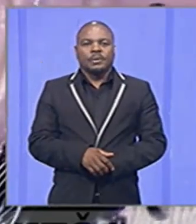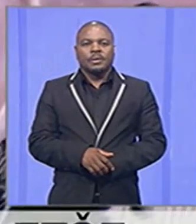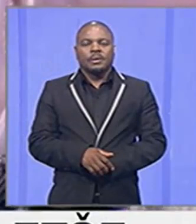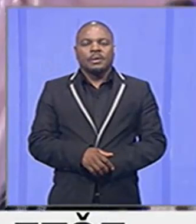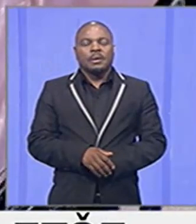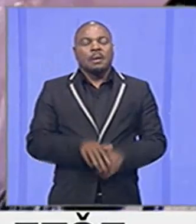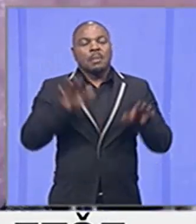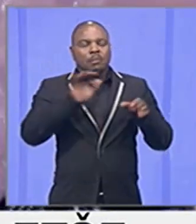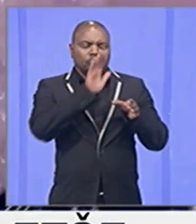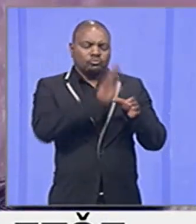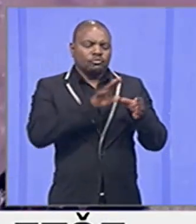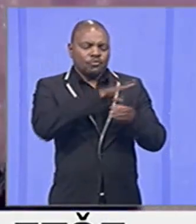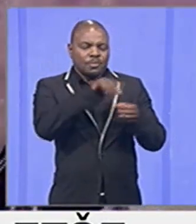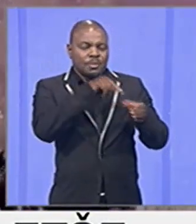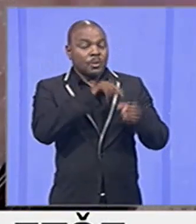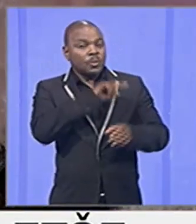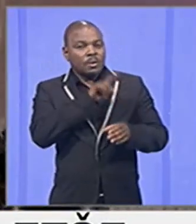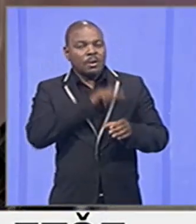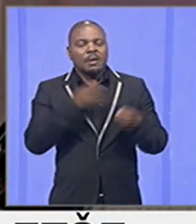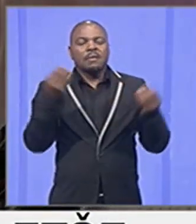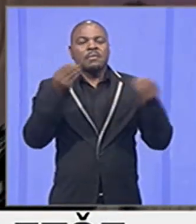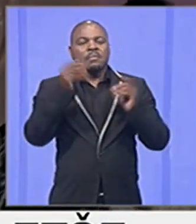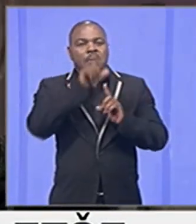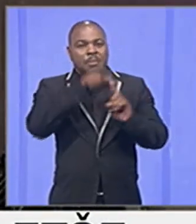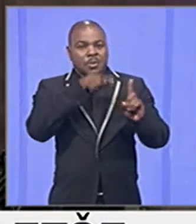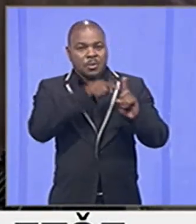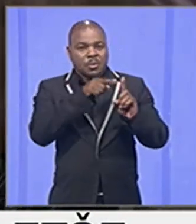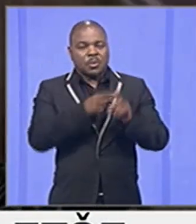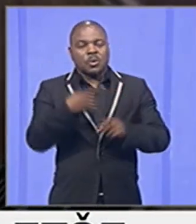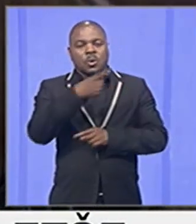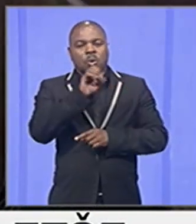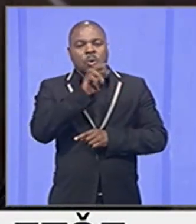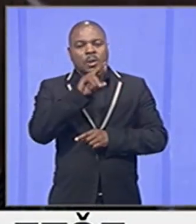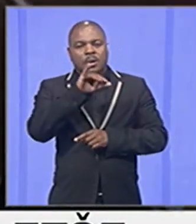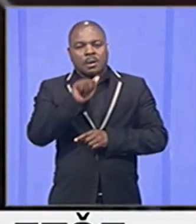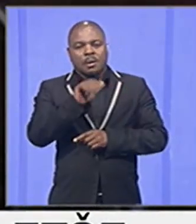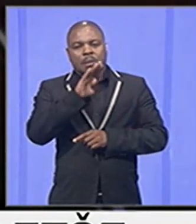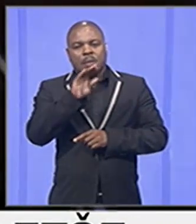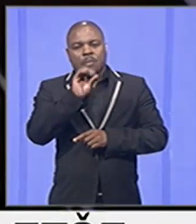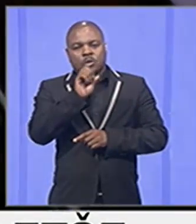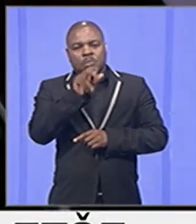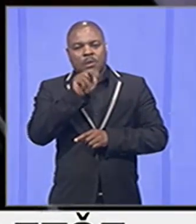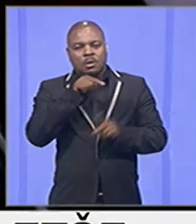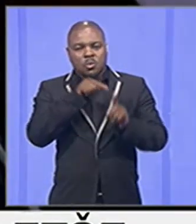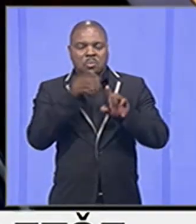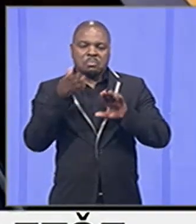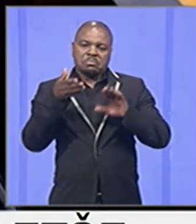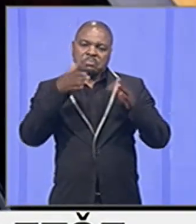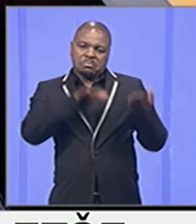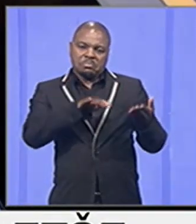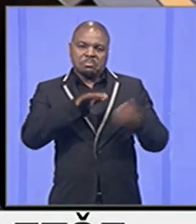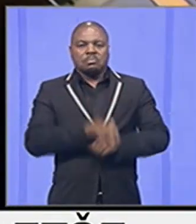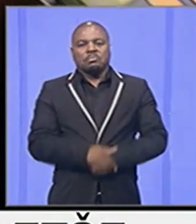Melaetša ya tlhobošo e gare ya rothela morago ga gore na le tsena ya mmino wa jazz Gloria Bosman a ithobalele boroko jo